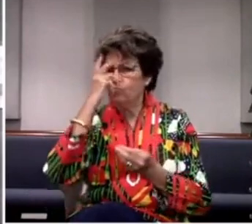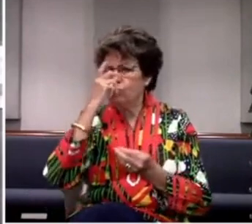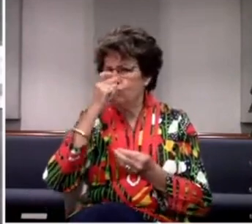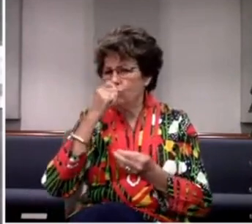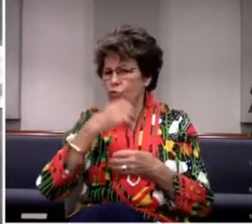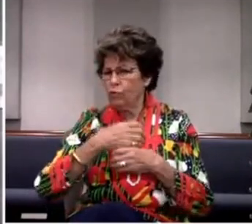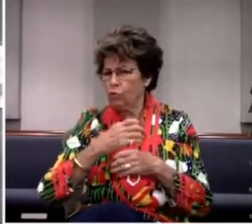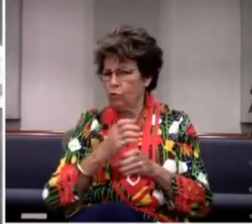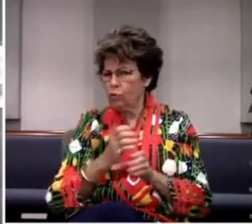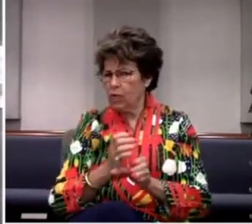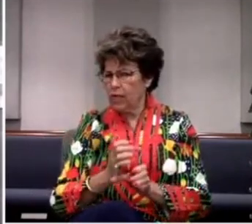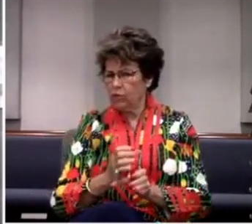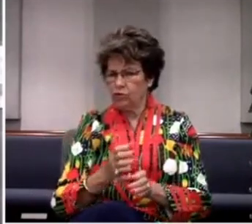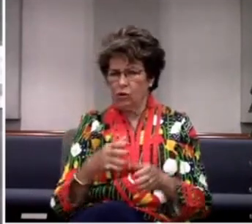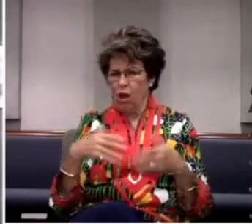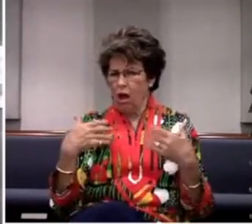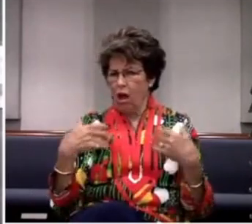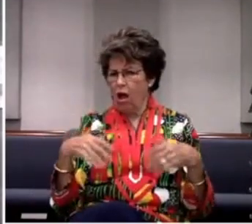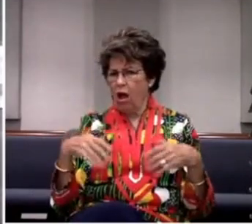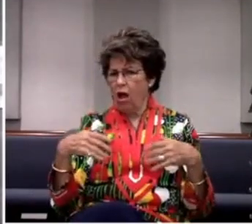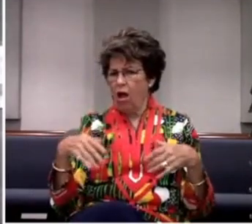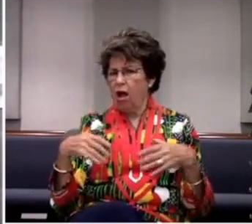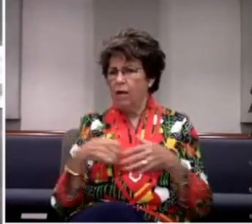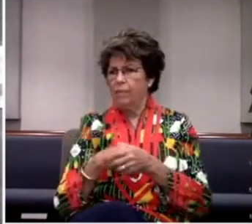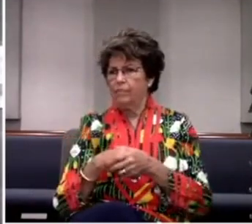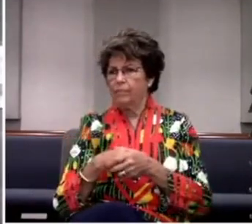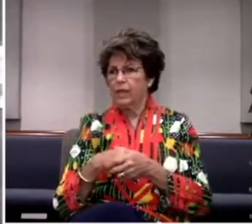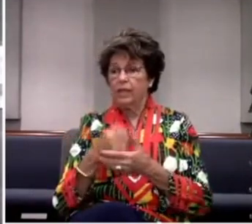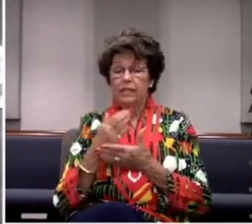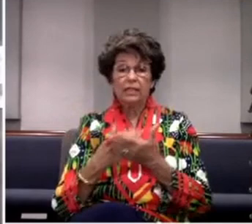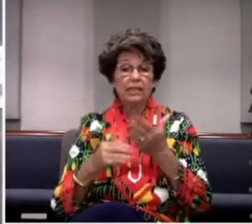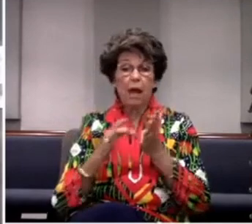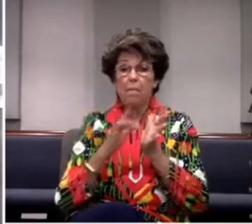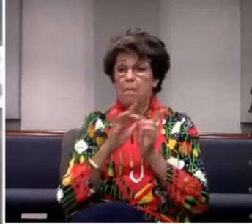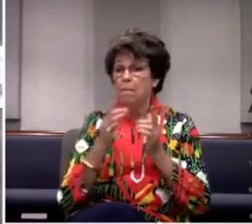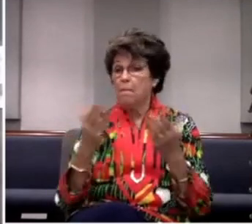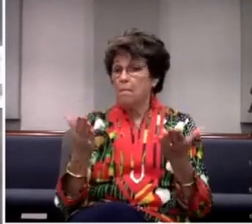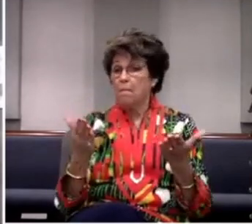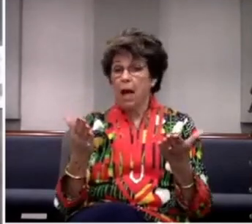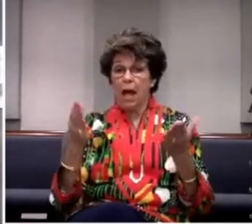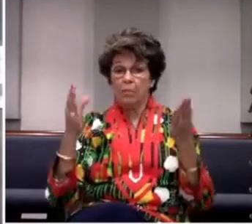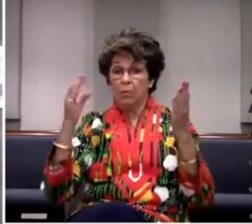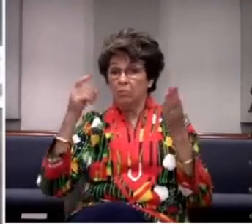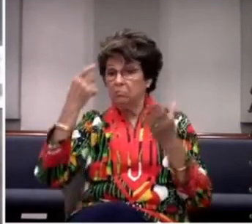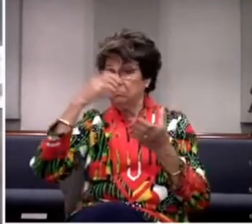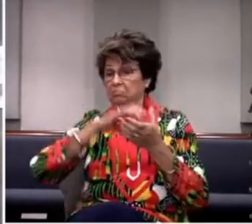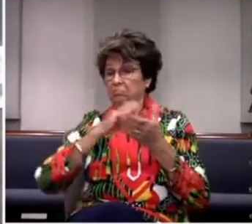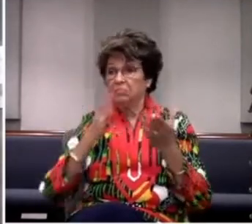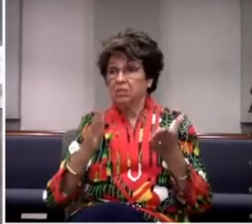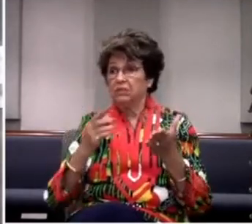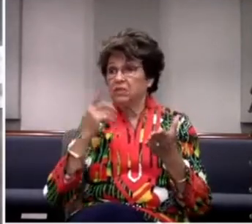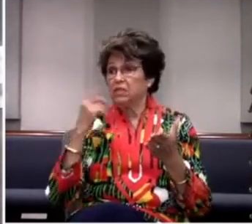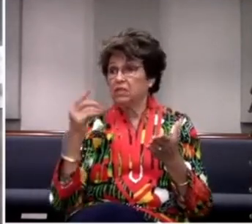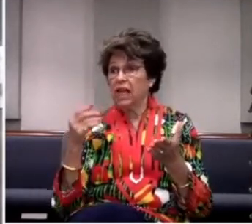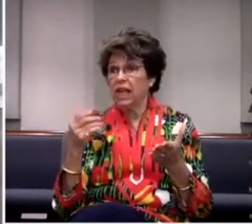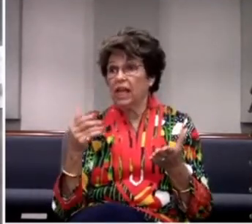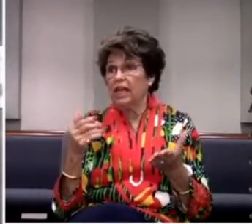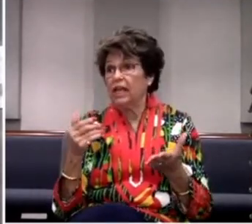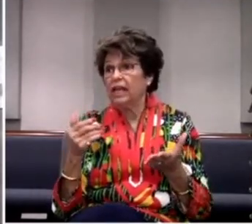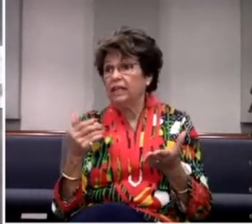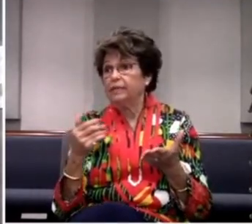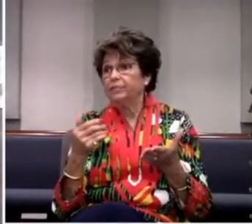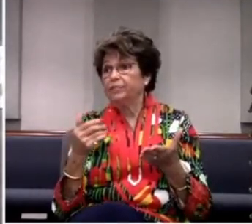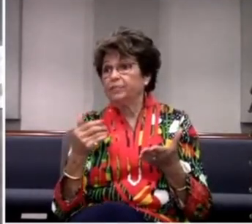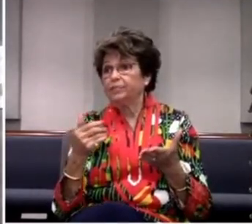were created. They must have been upright. Some Bible scholars will tell you they may have had the ability to speak. I don't know that animals had the ability to speak back